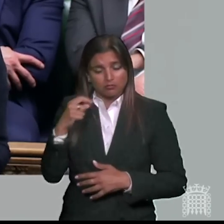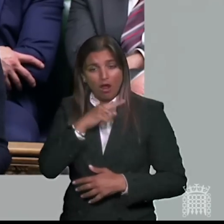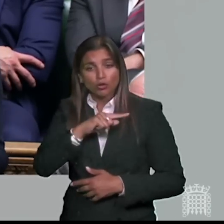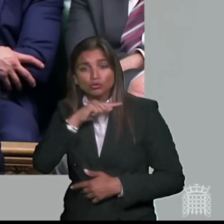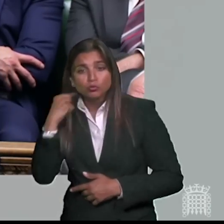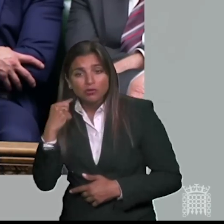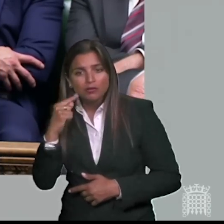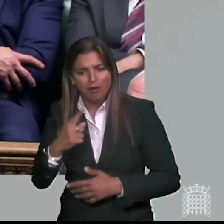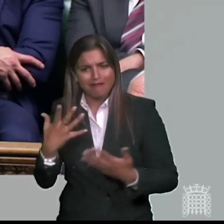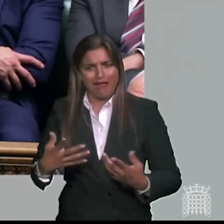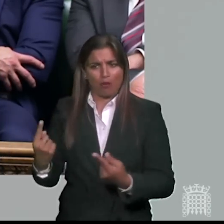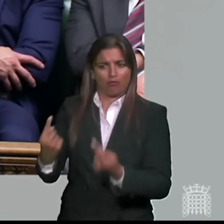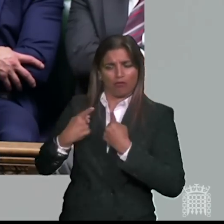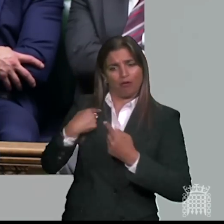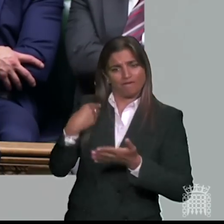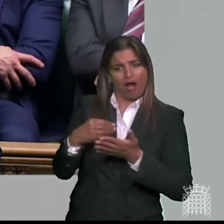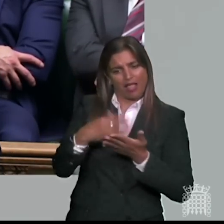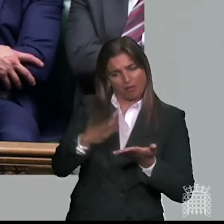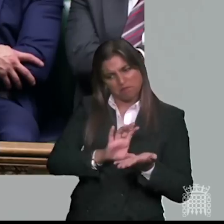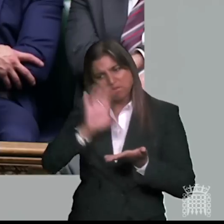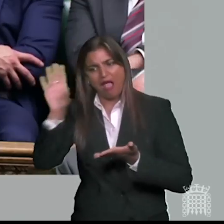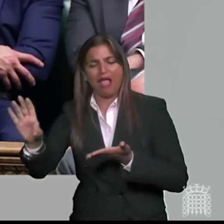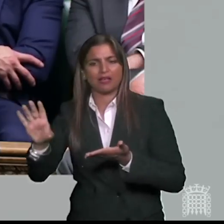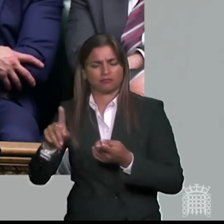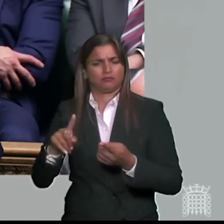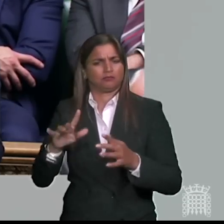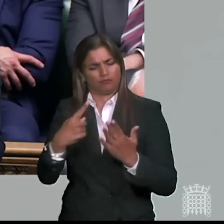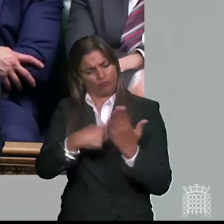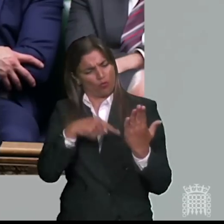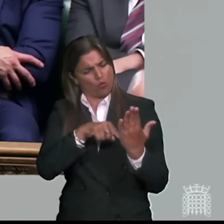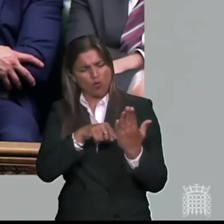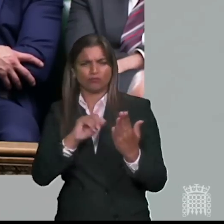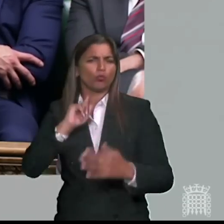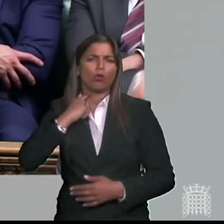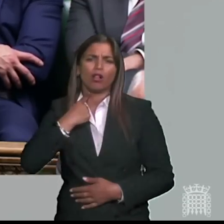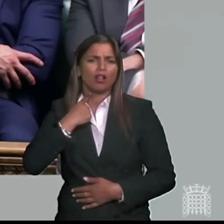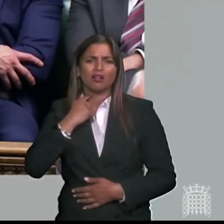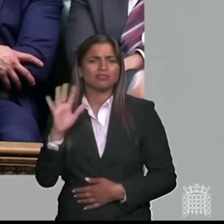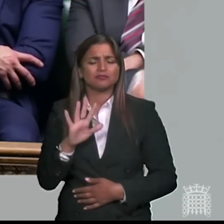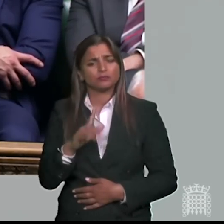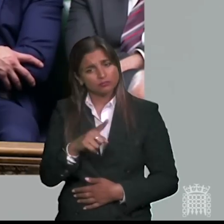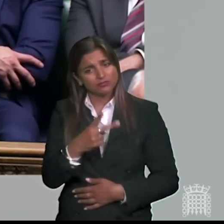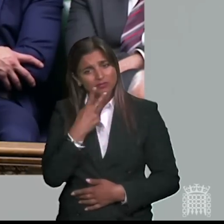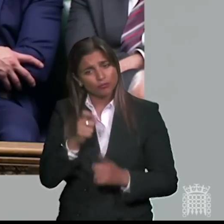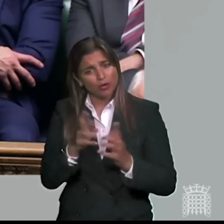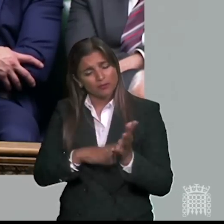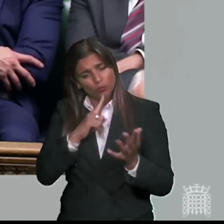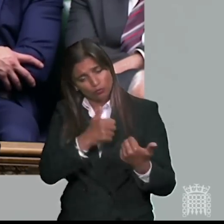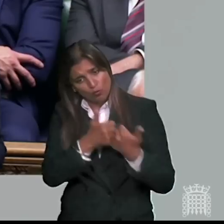but also face terrible financial hardship because of this cruelty. Will the Deputy Prime Minister support my